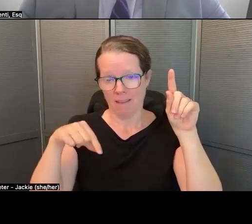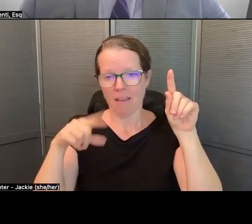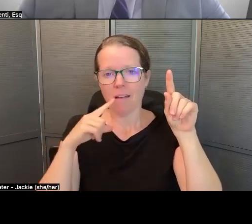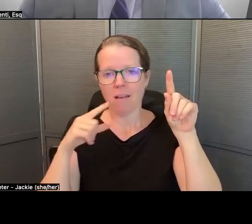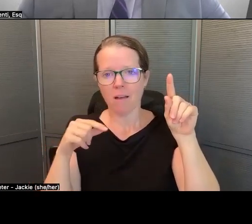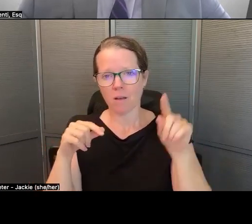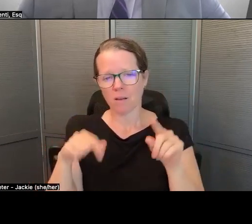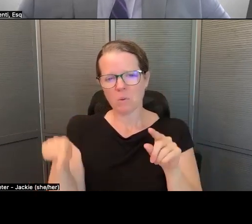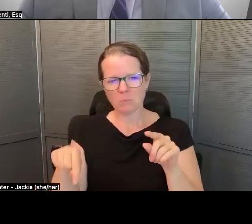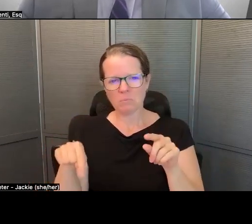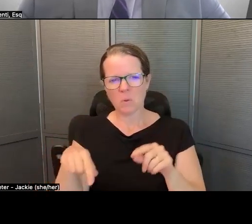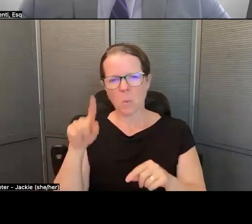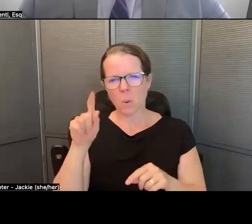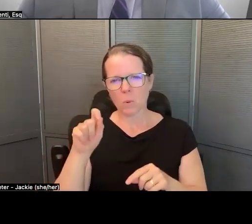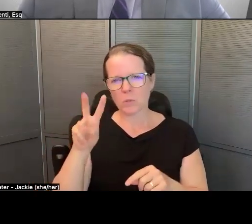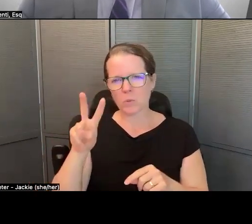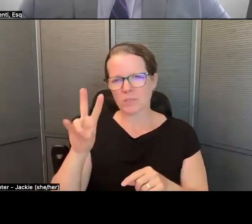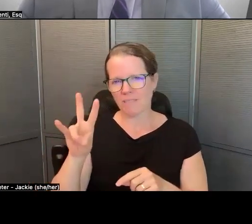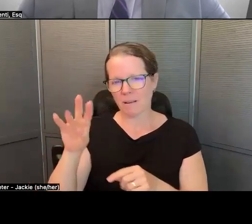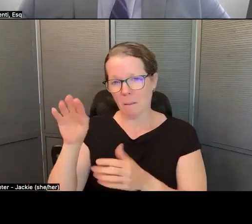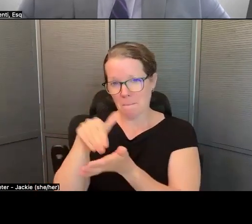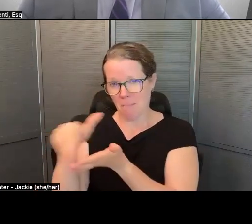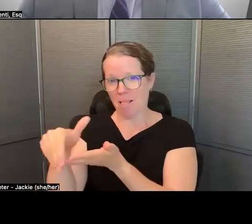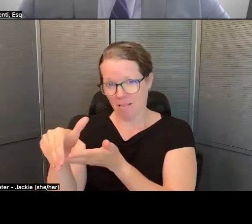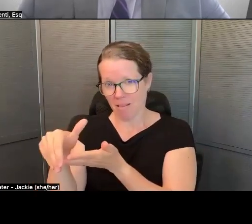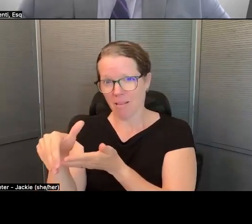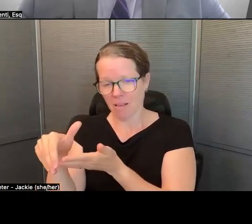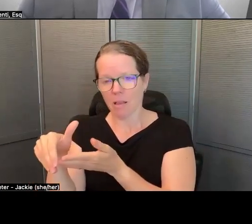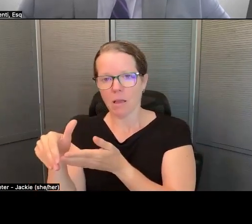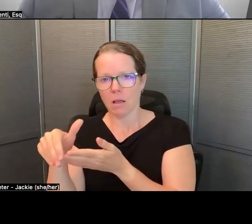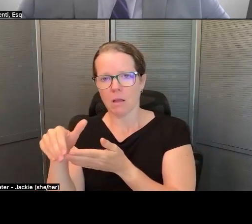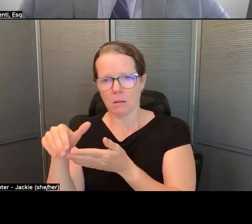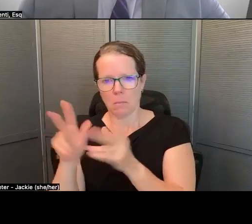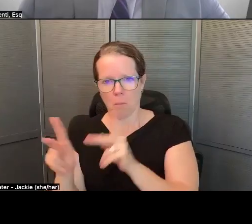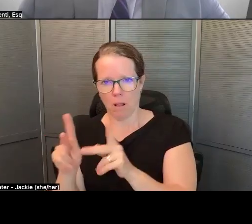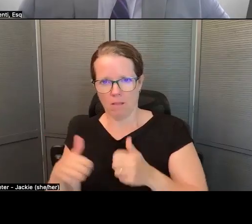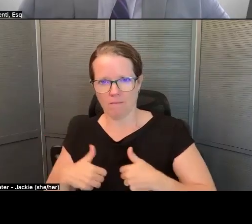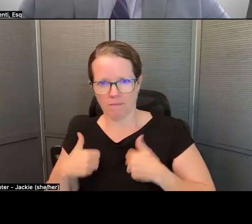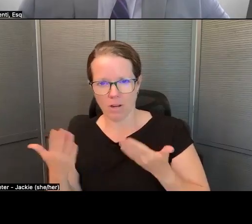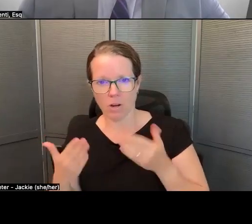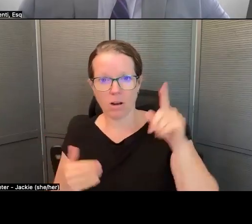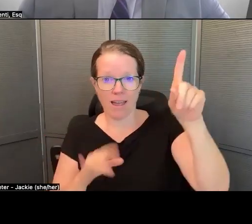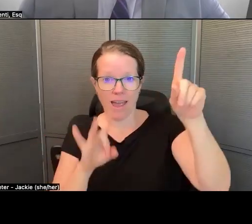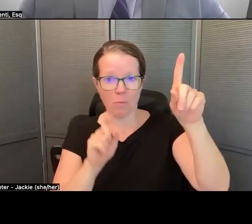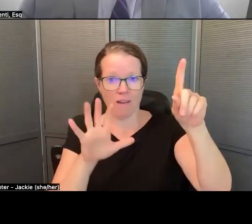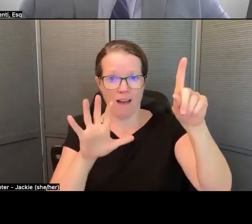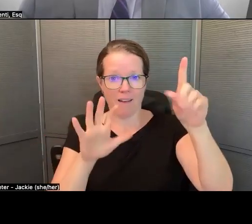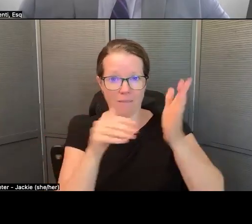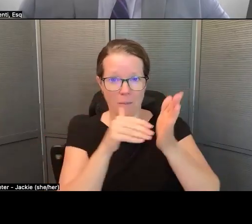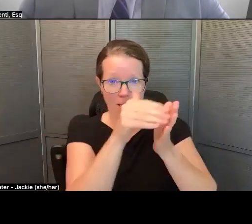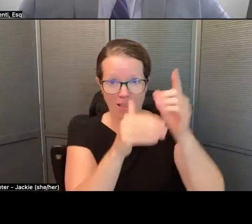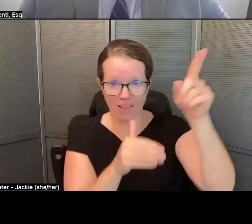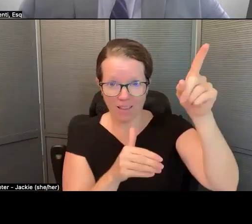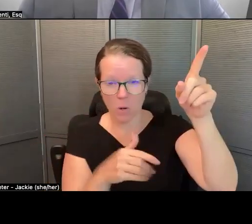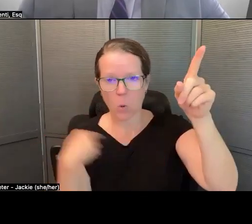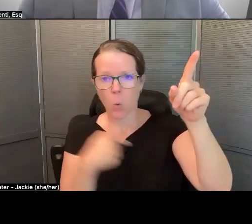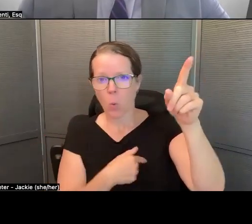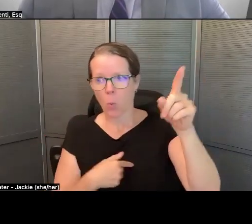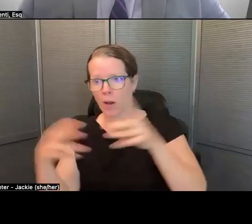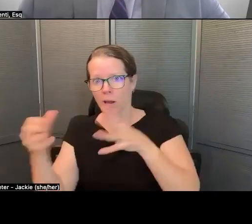million people. In Quebec, there's 8.5 million people. We are incarcerating at a rate of 172 per